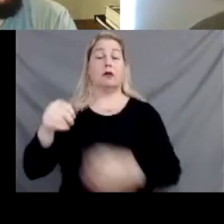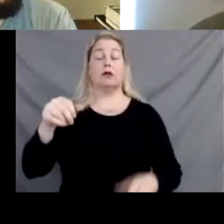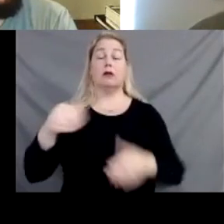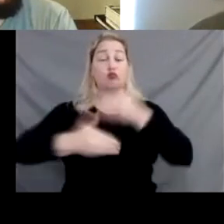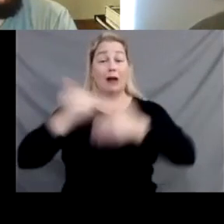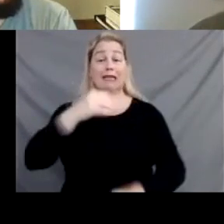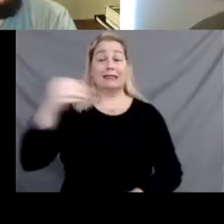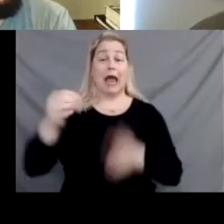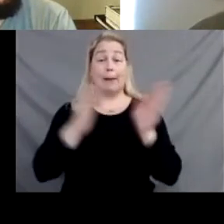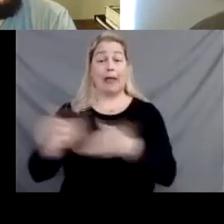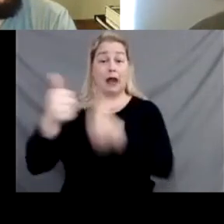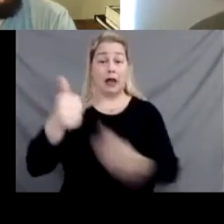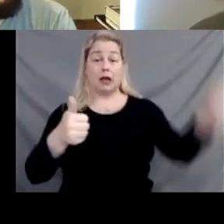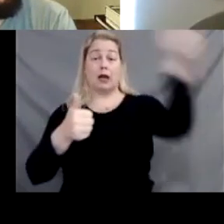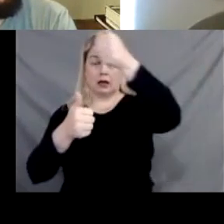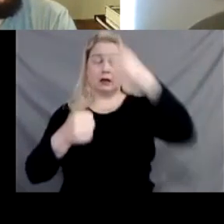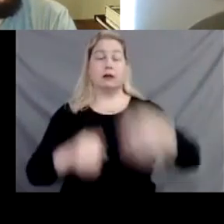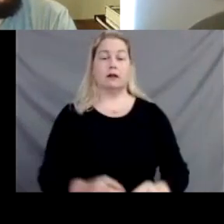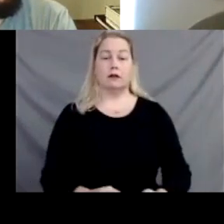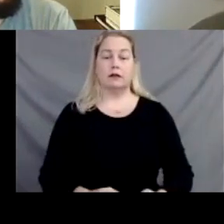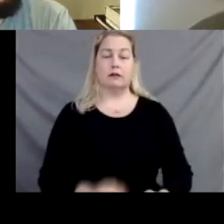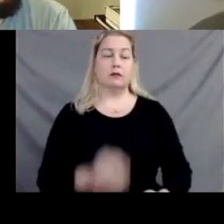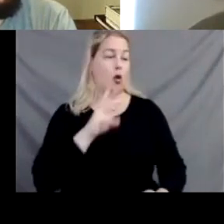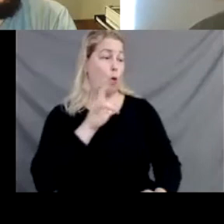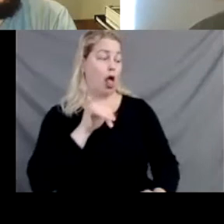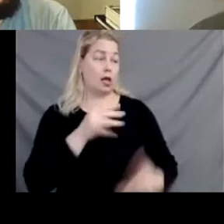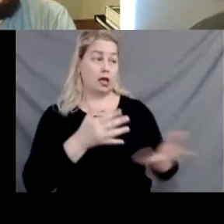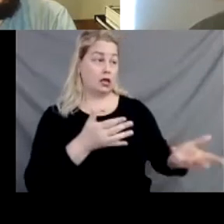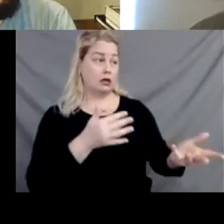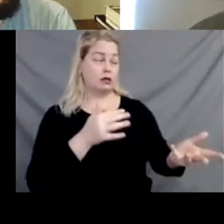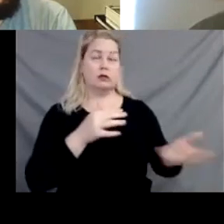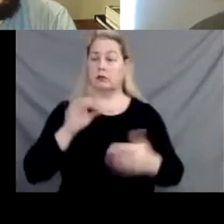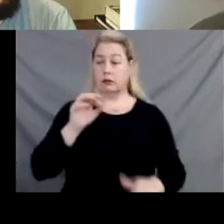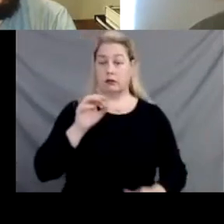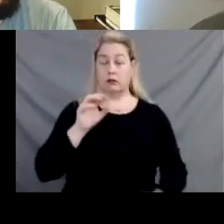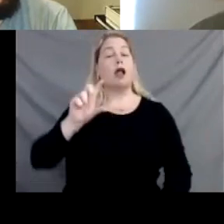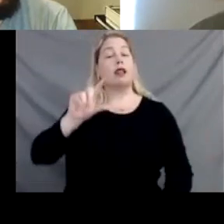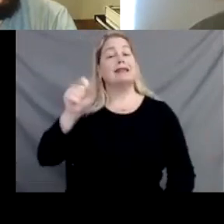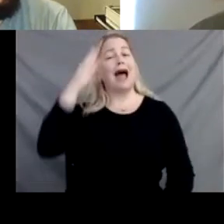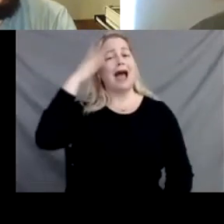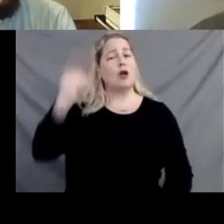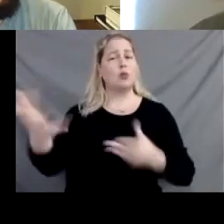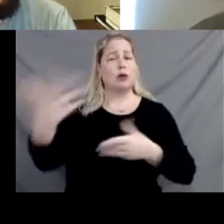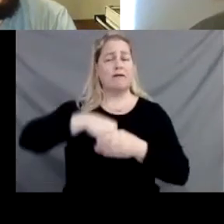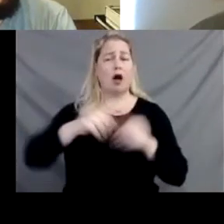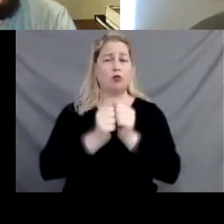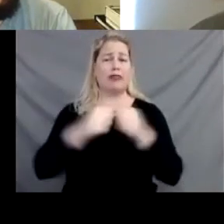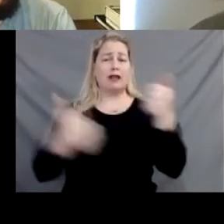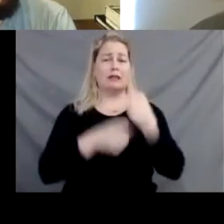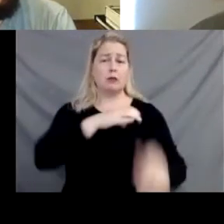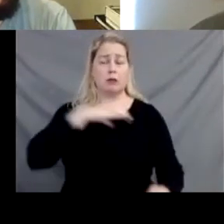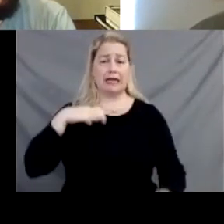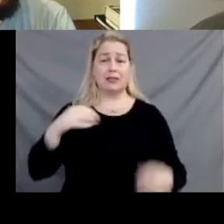this? I think, Lisa, I know you're planning to be part of that subcommittee, so I'm going to hand